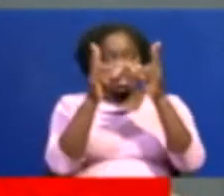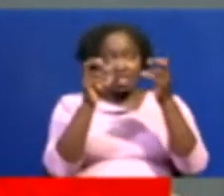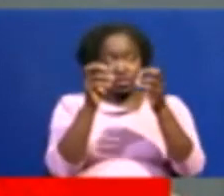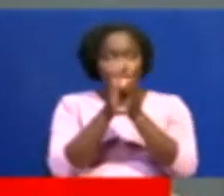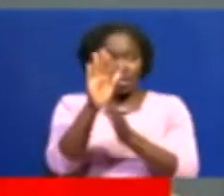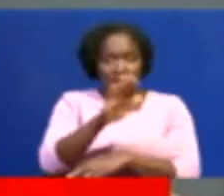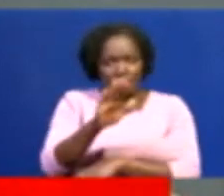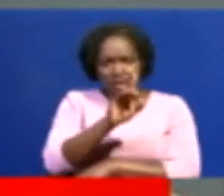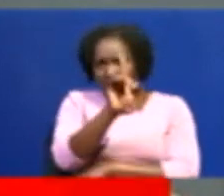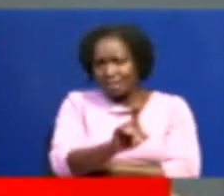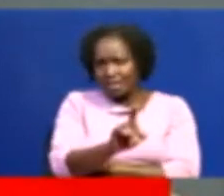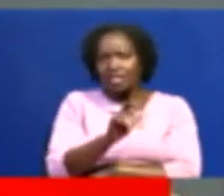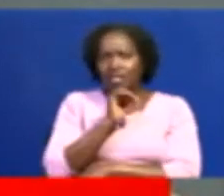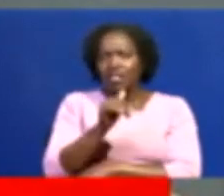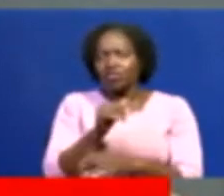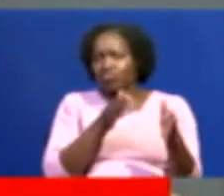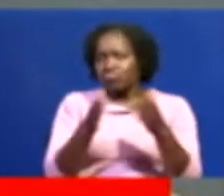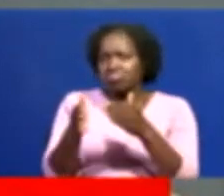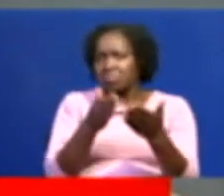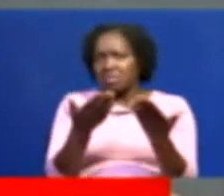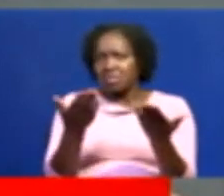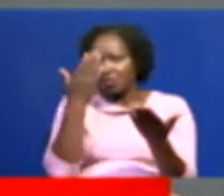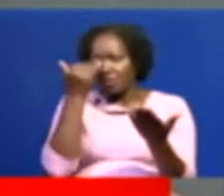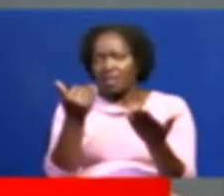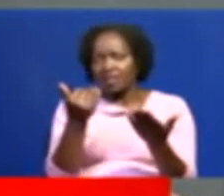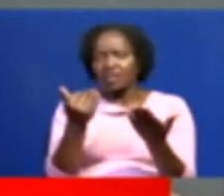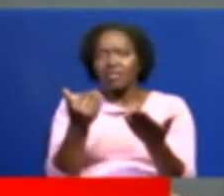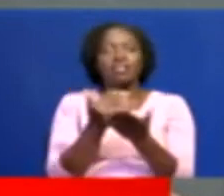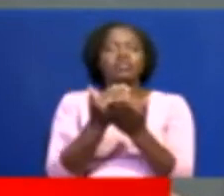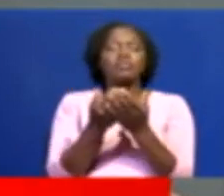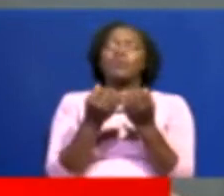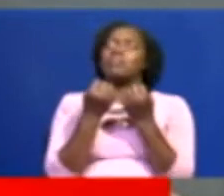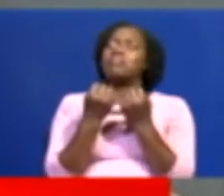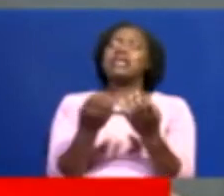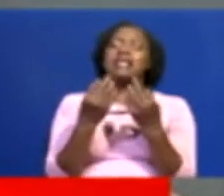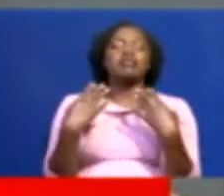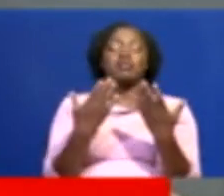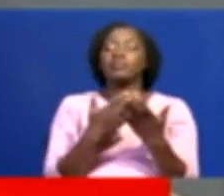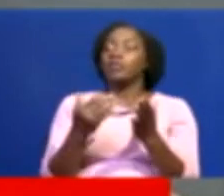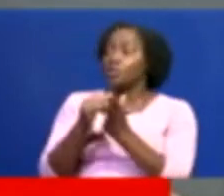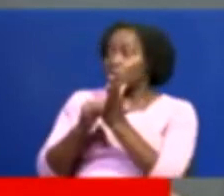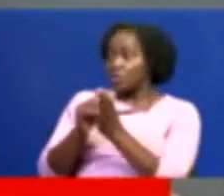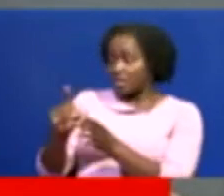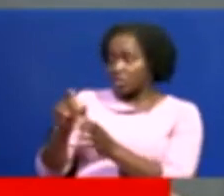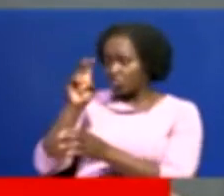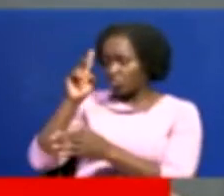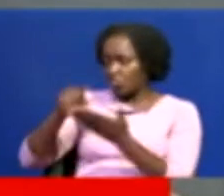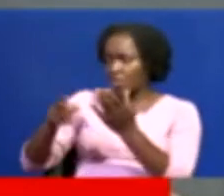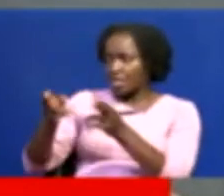floor of the House instead of going to the street? Because 23, that's a huge number. We just need to look at what happened